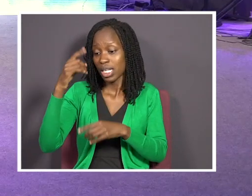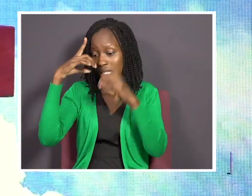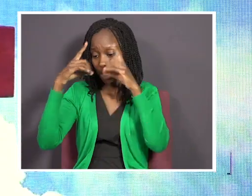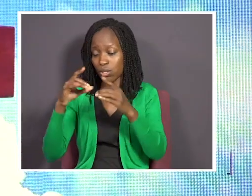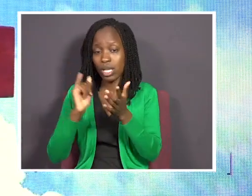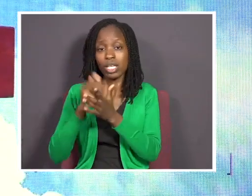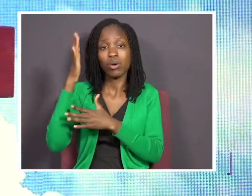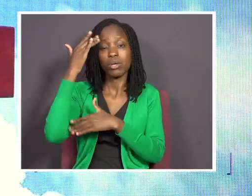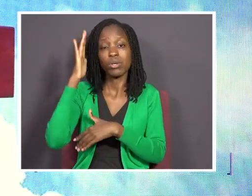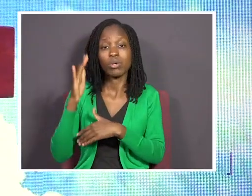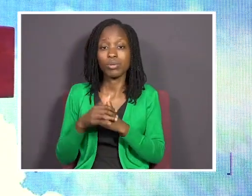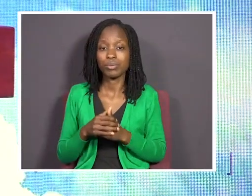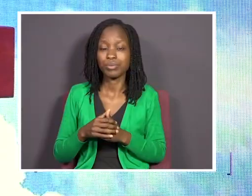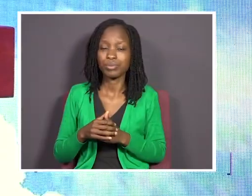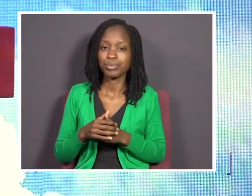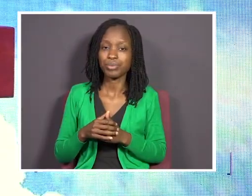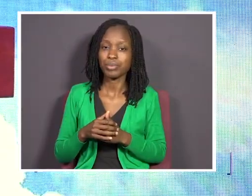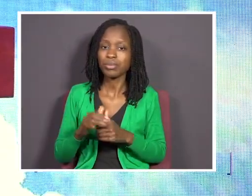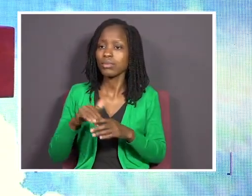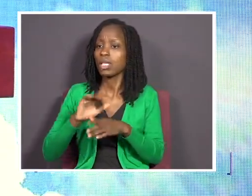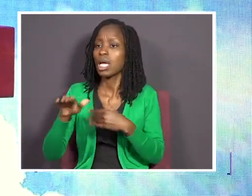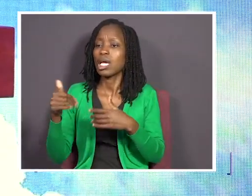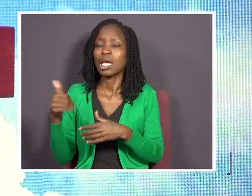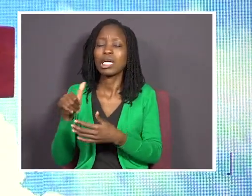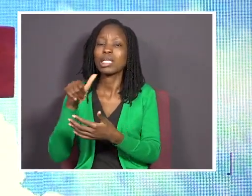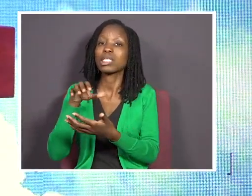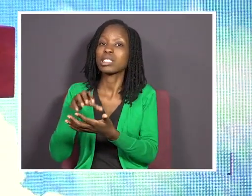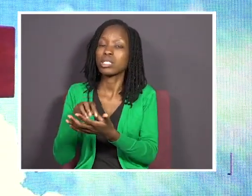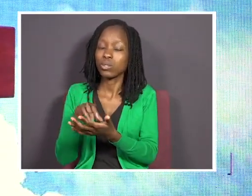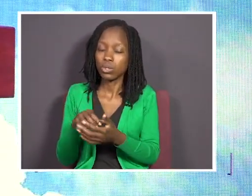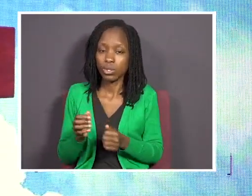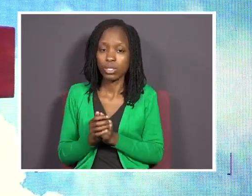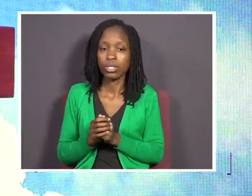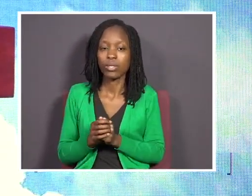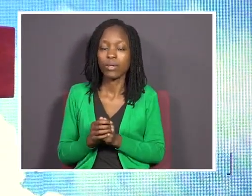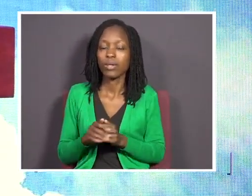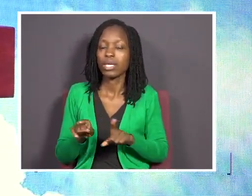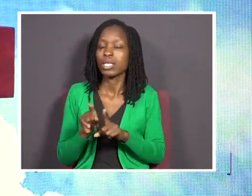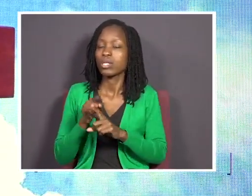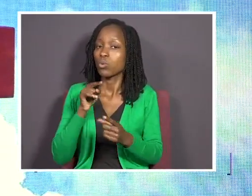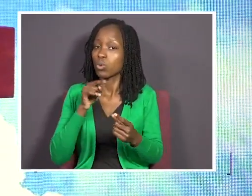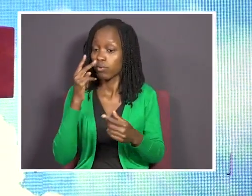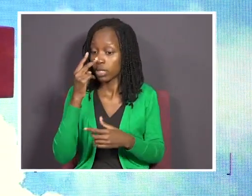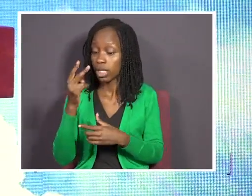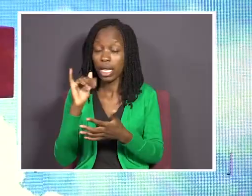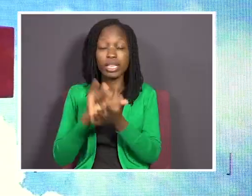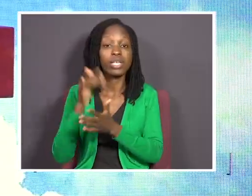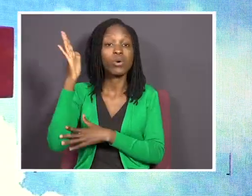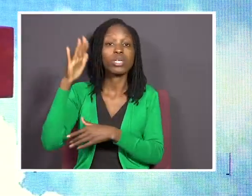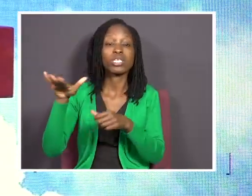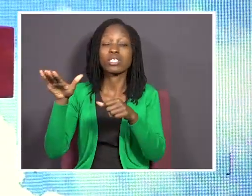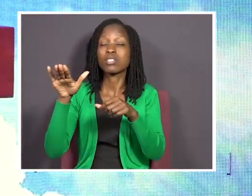know to make in any situation, in any circumstance. And we have already read that he is full of